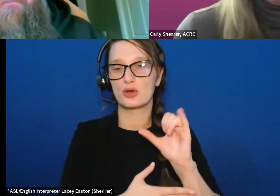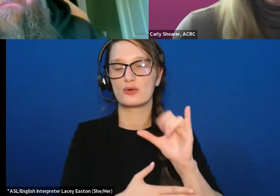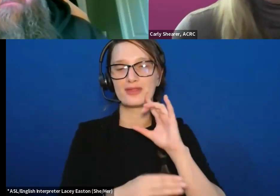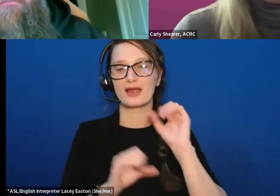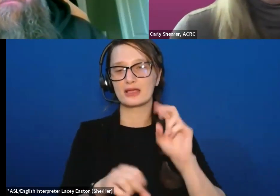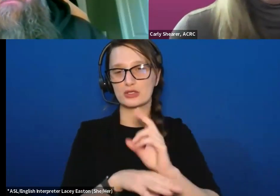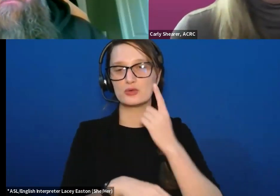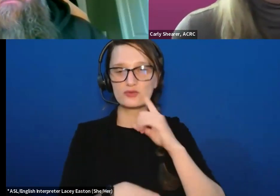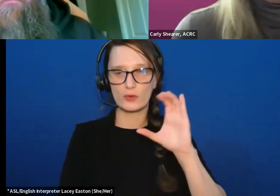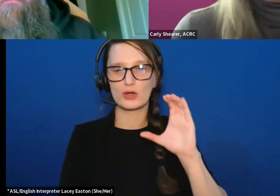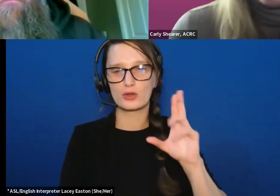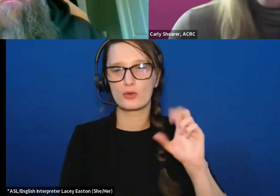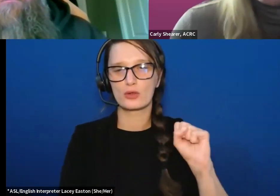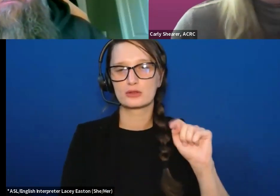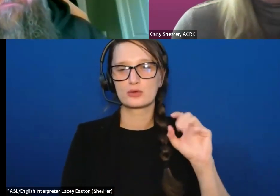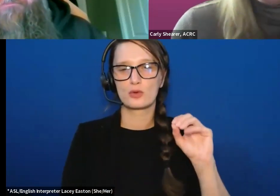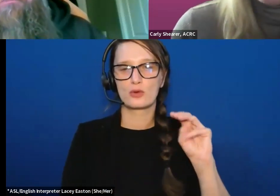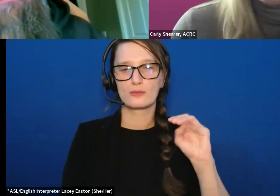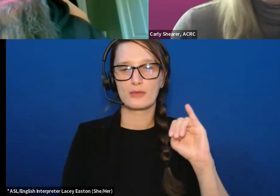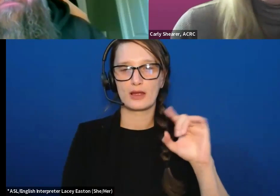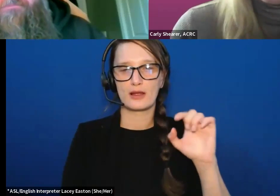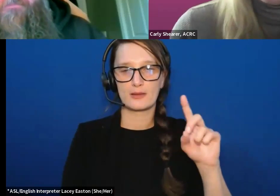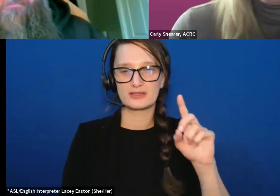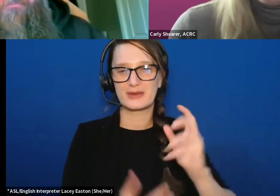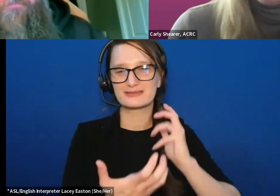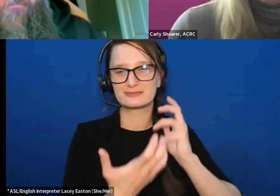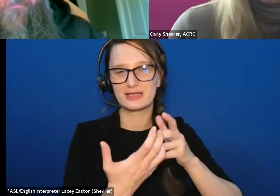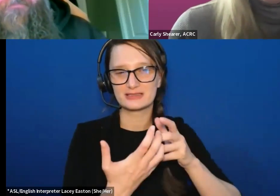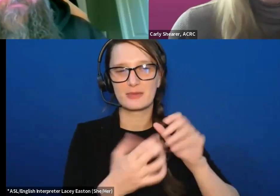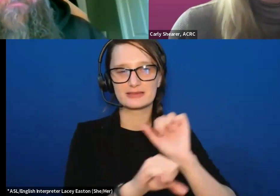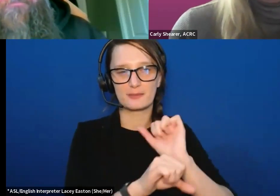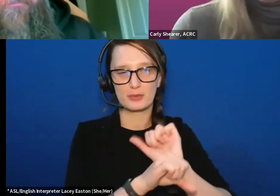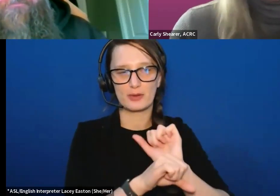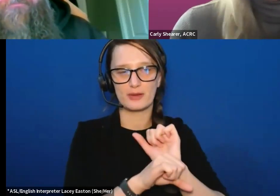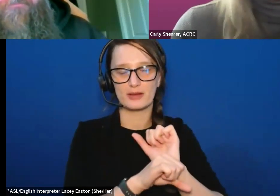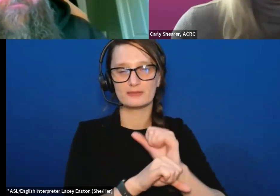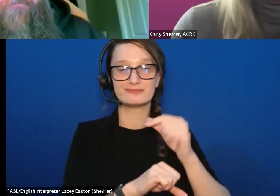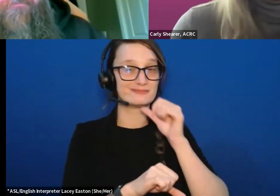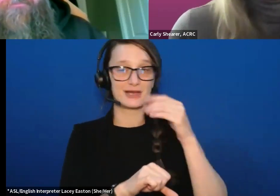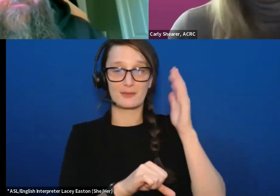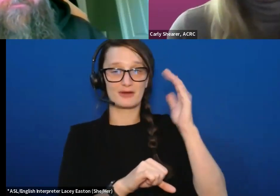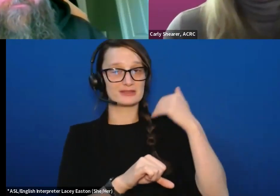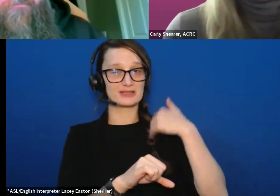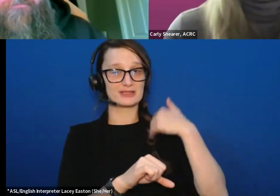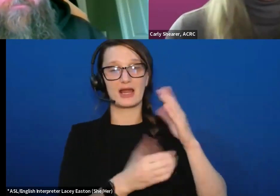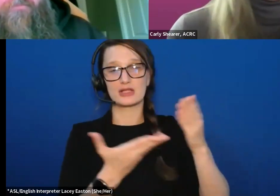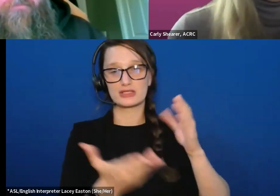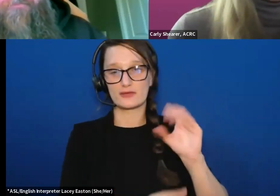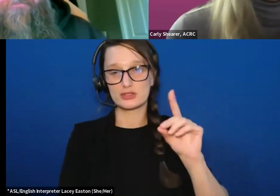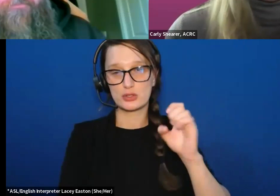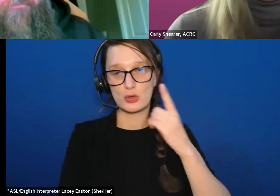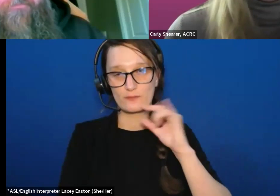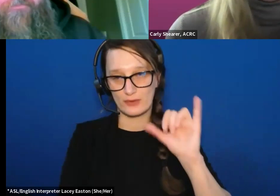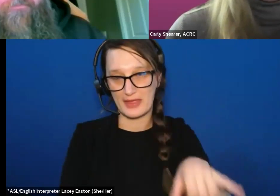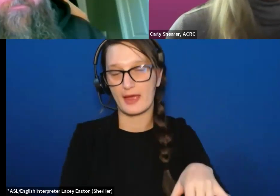employment, which we have not previously had a provider or had a service code for customized employment. And